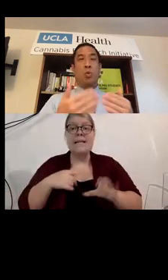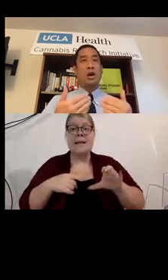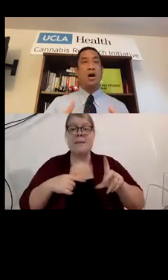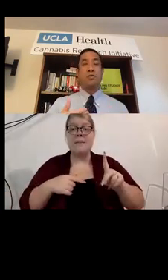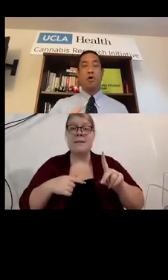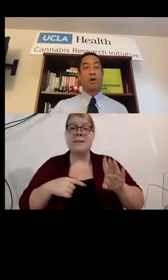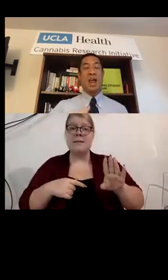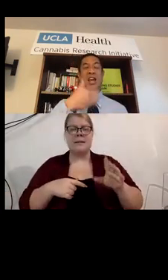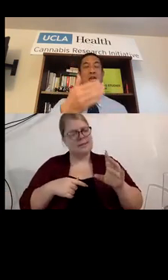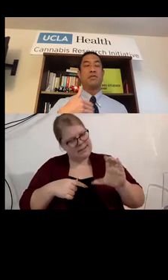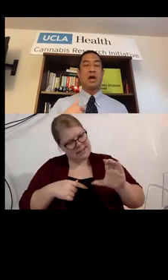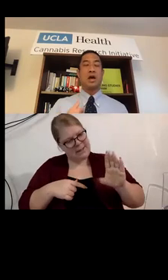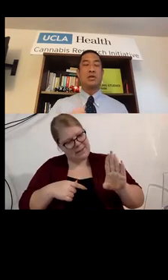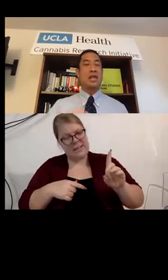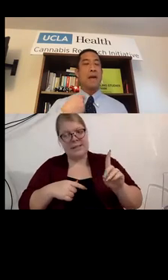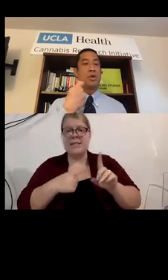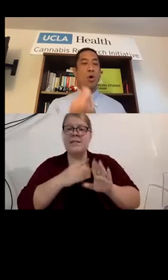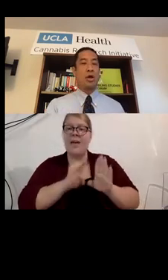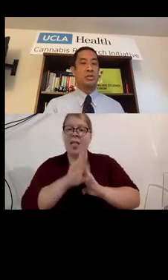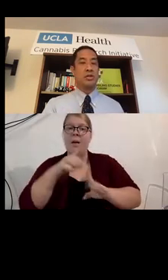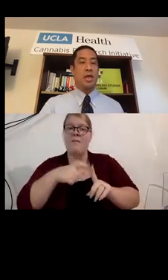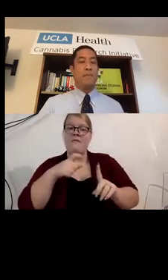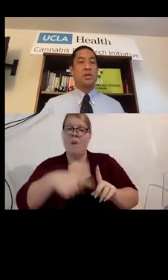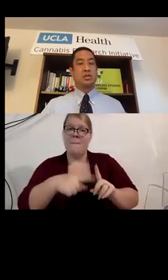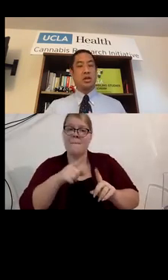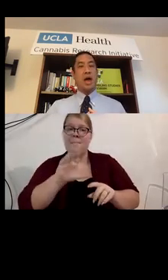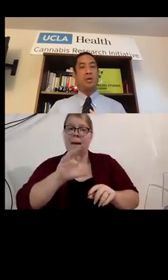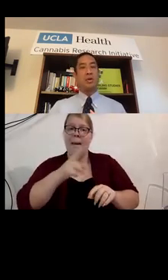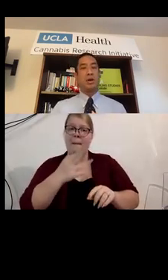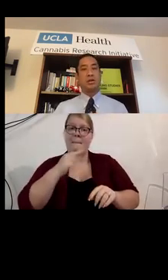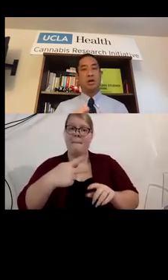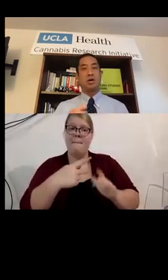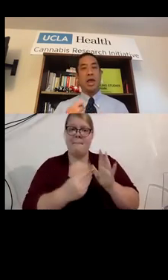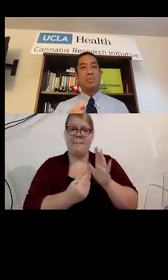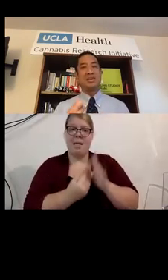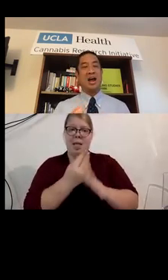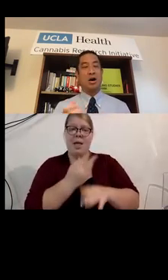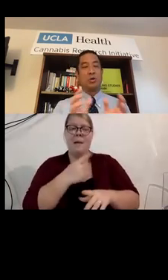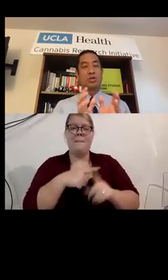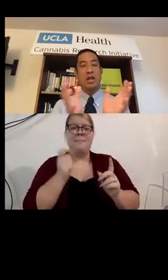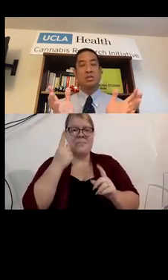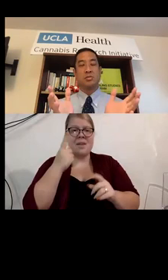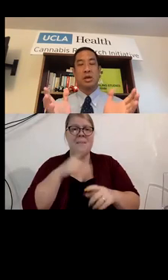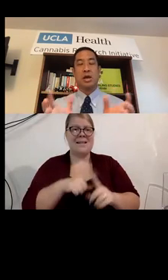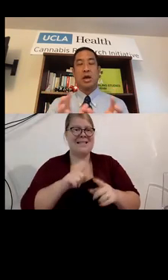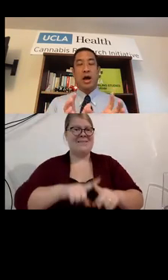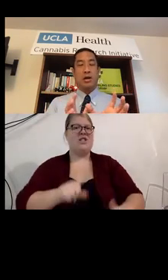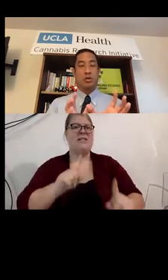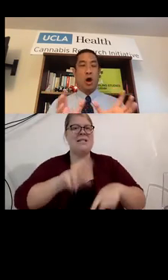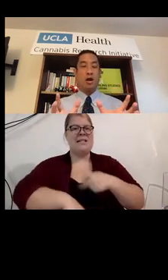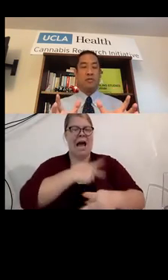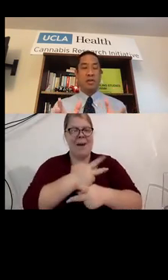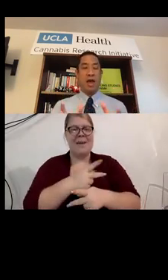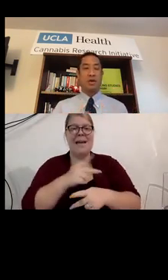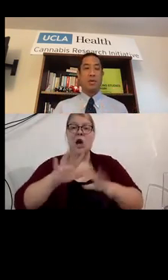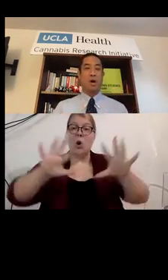It's one of over 80 different kinds of cannabinoids, but it's the cannabinoid, it's called cannabidiol, which tends to be